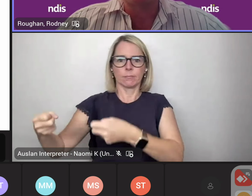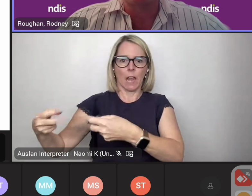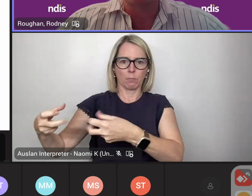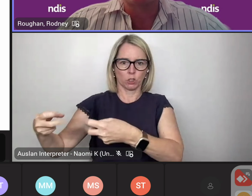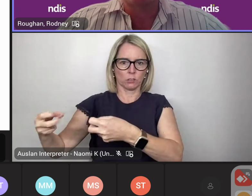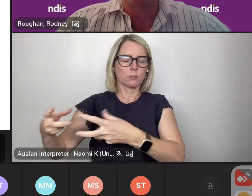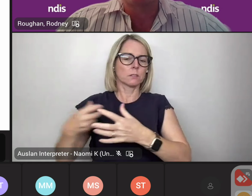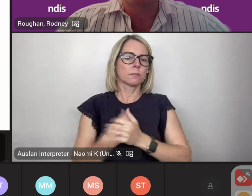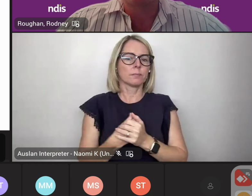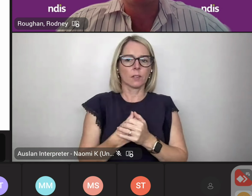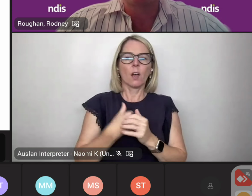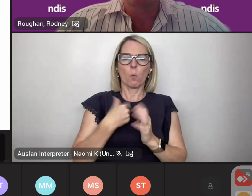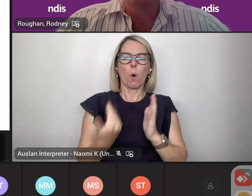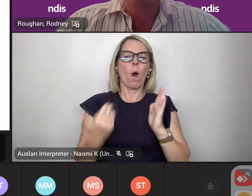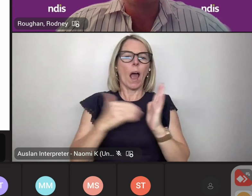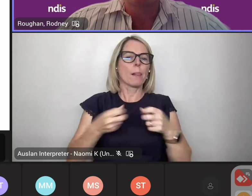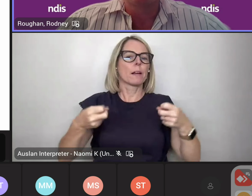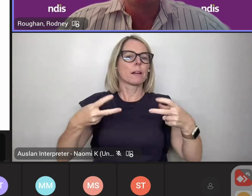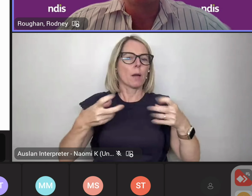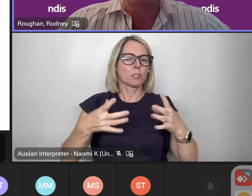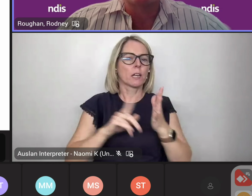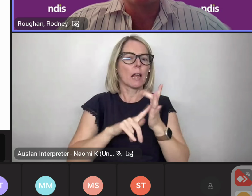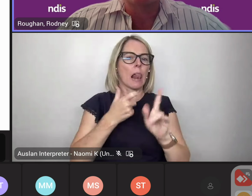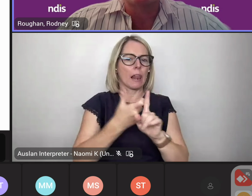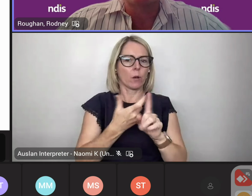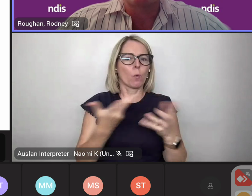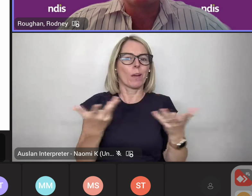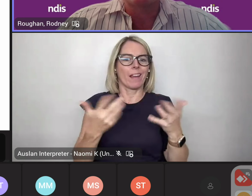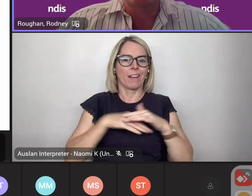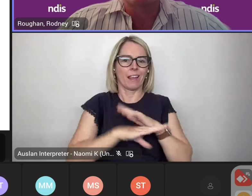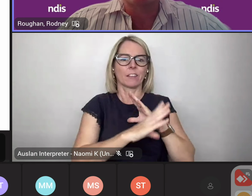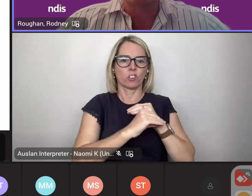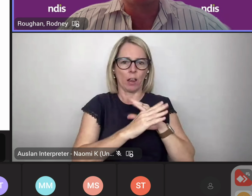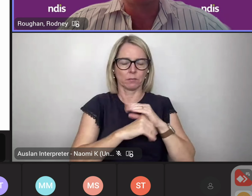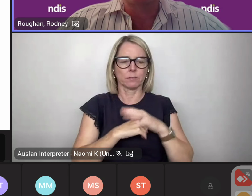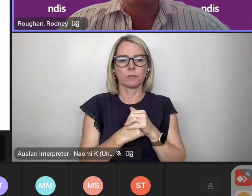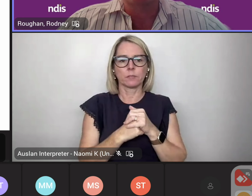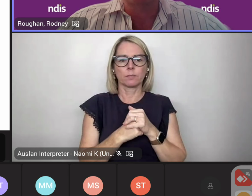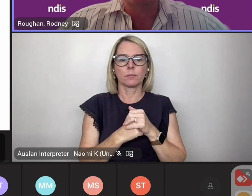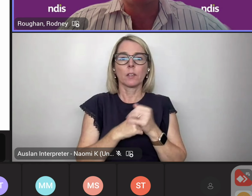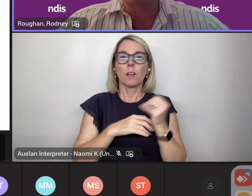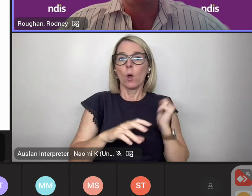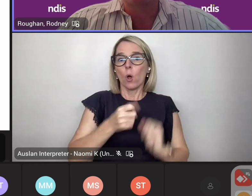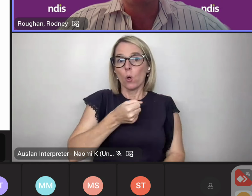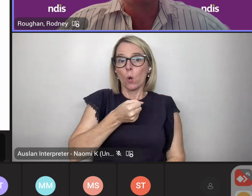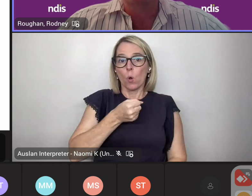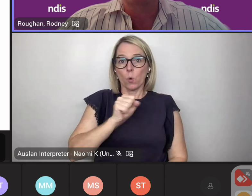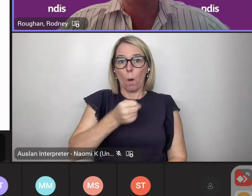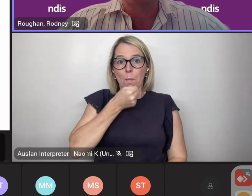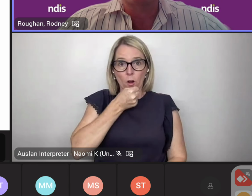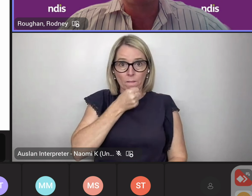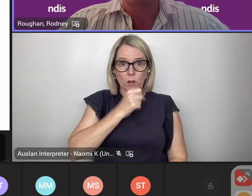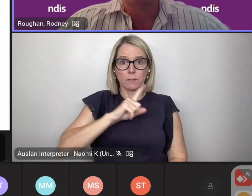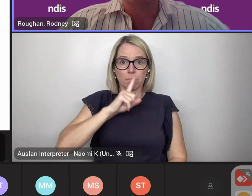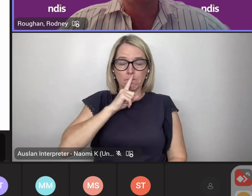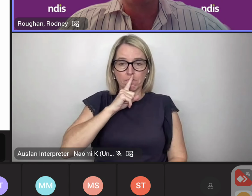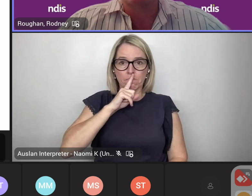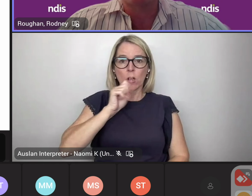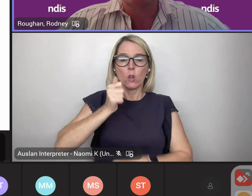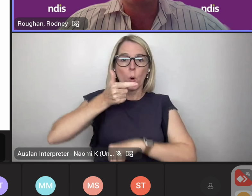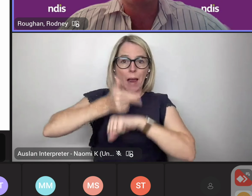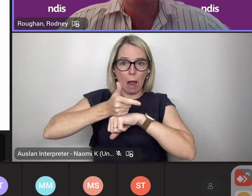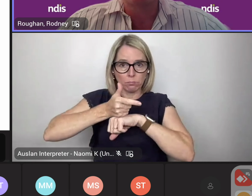we will post this in the chat. We start the session by keeping microphones and cameras inactive to ensure we have the